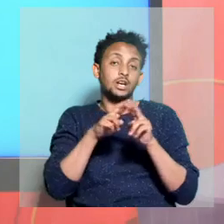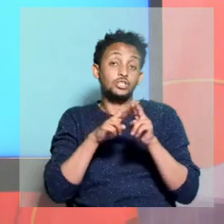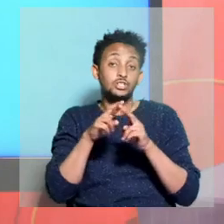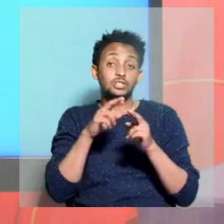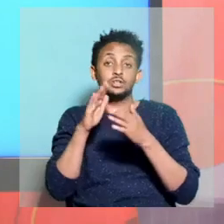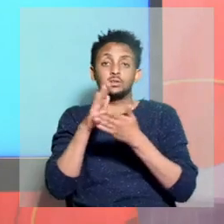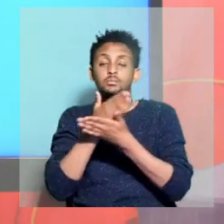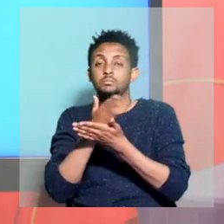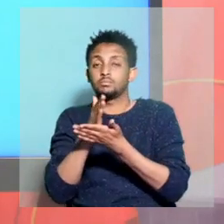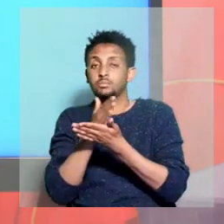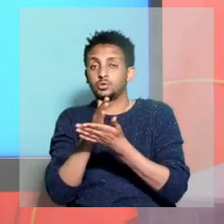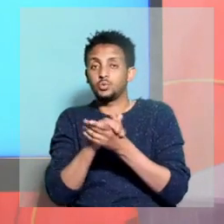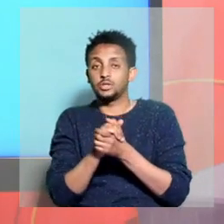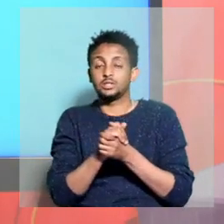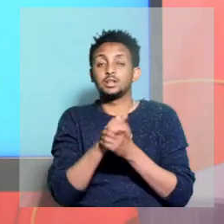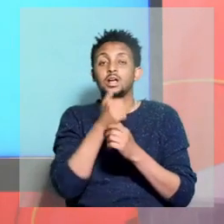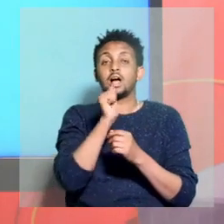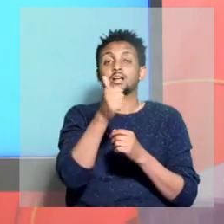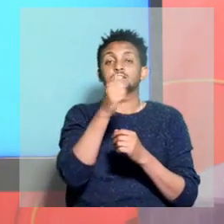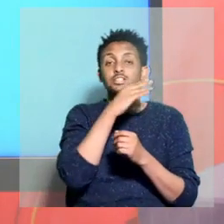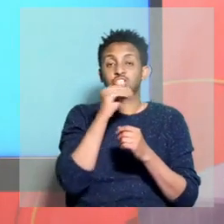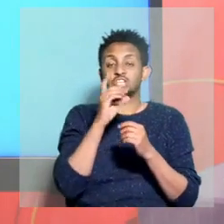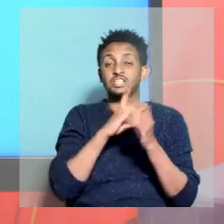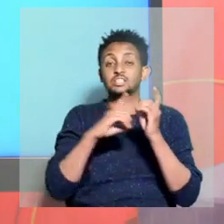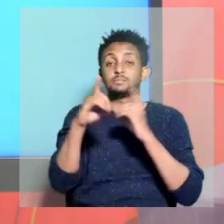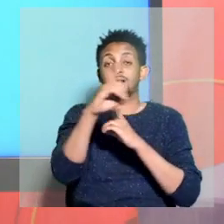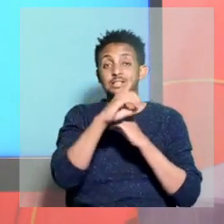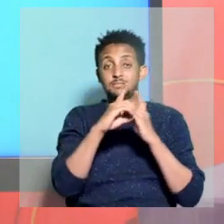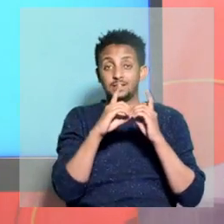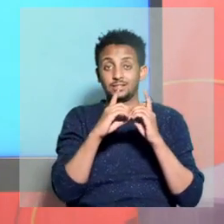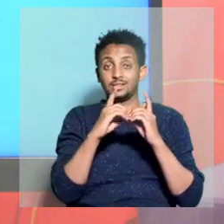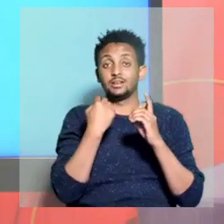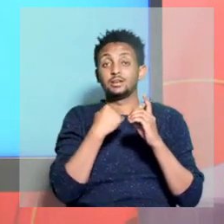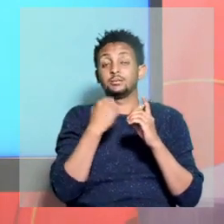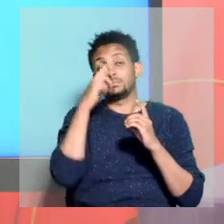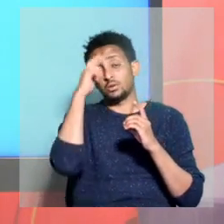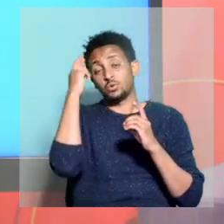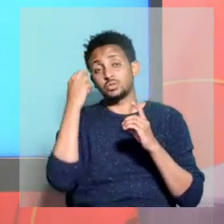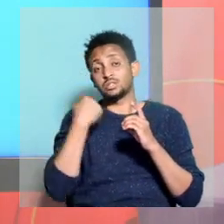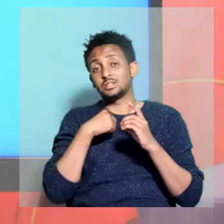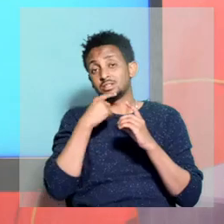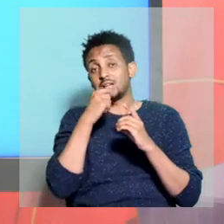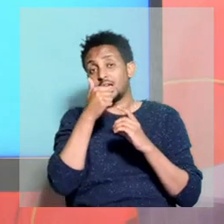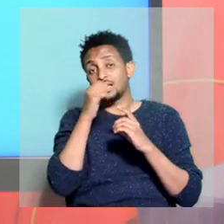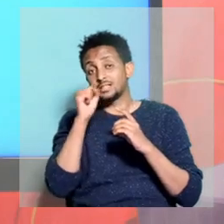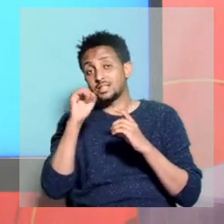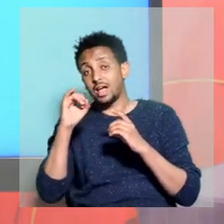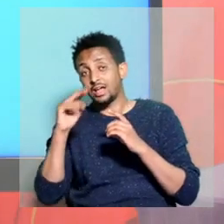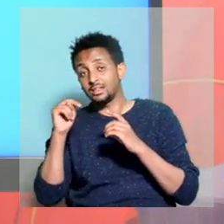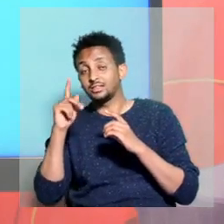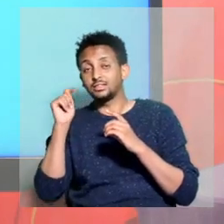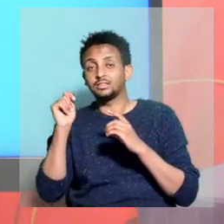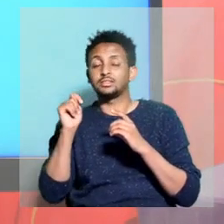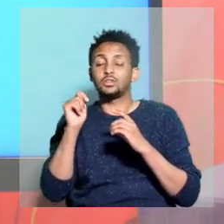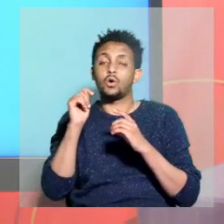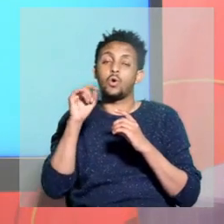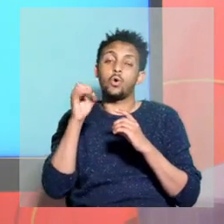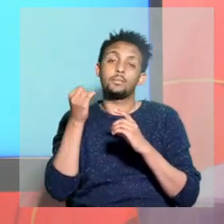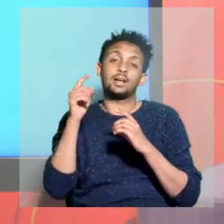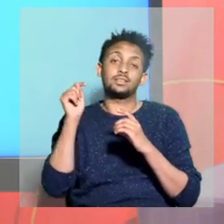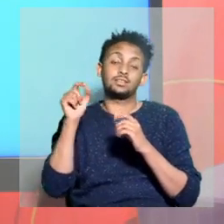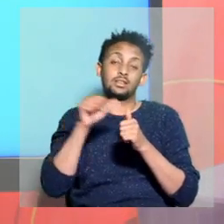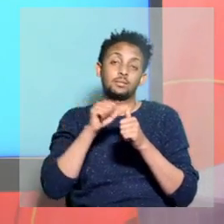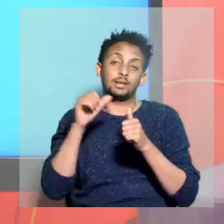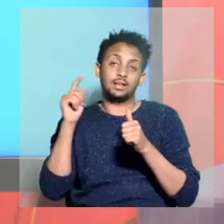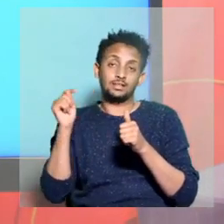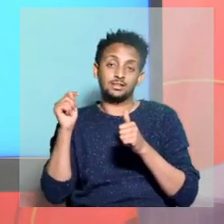relation between acceleration and displacement, because that it says a sine omega t, and a sine omega t is